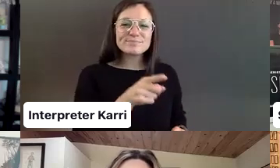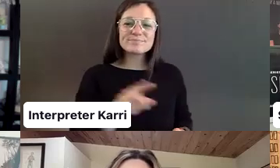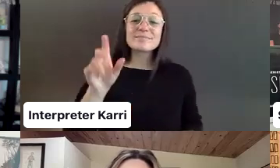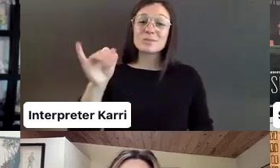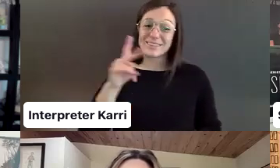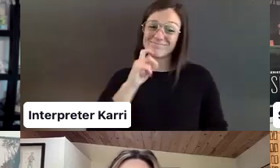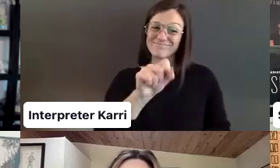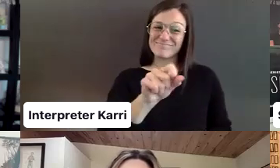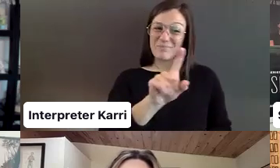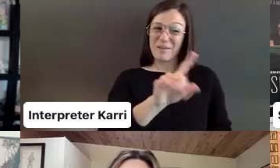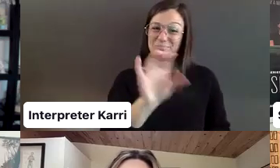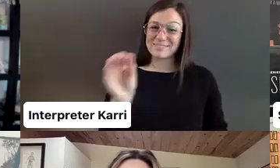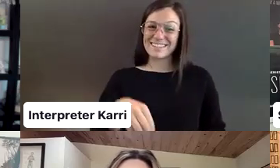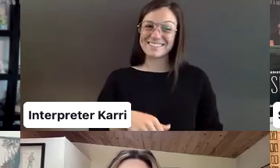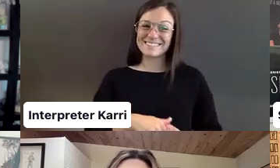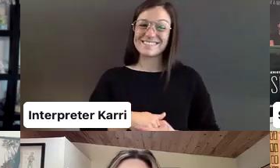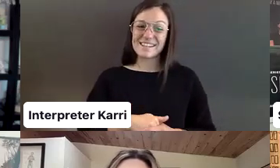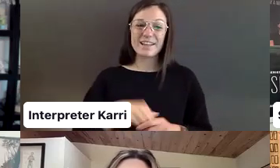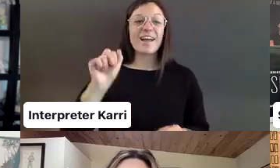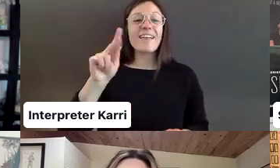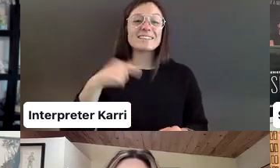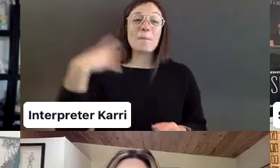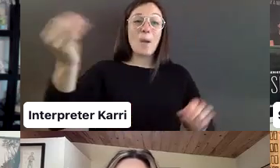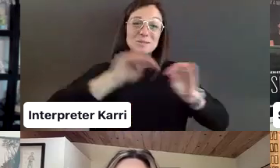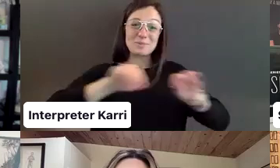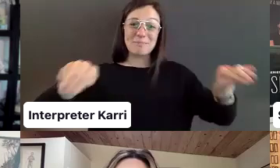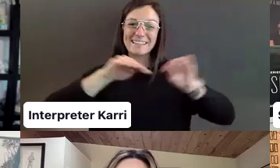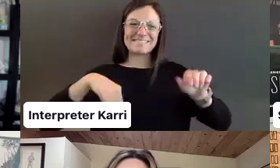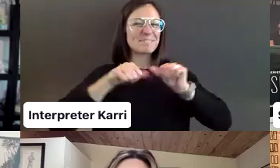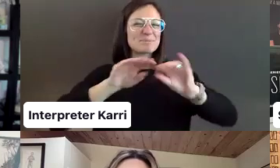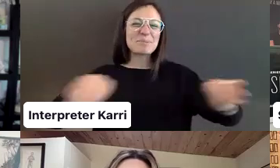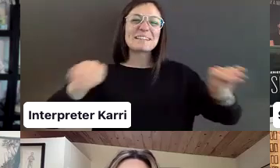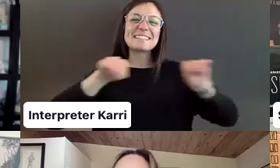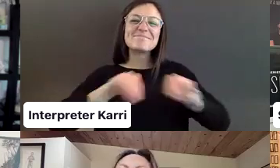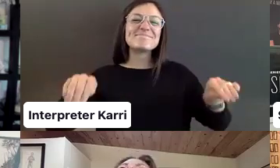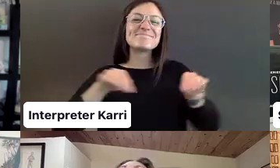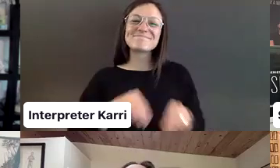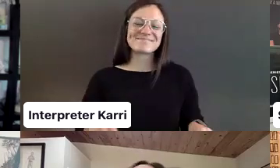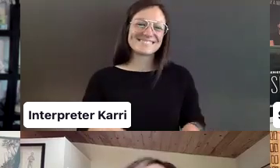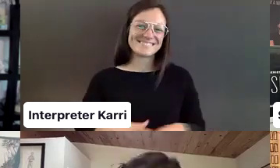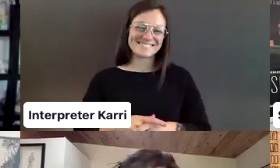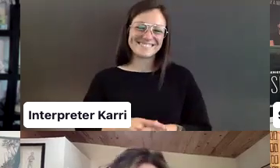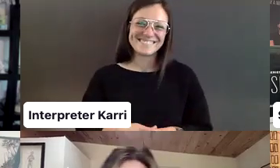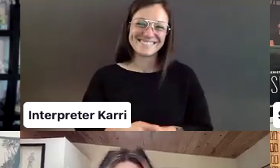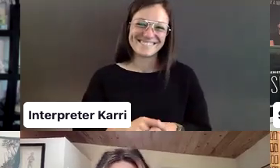100%. Out here swimming. Keep swimming. Just keep swimming.